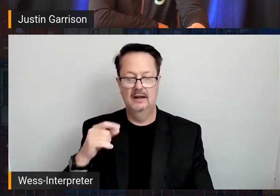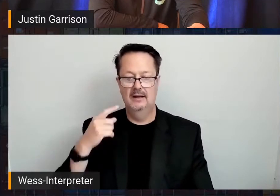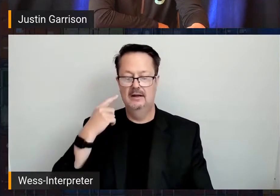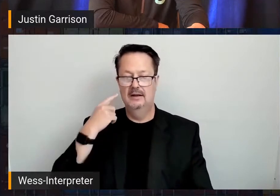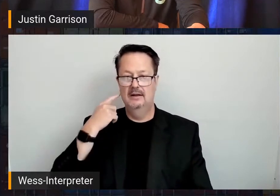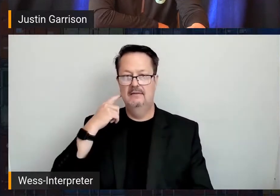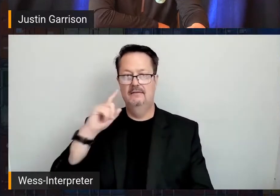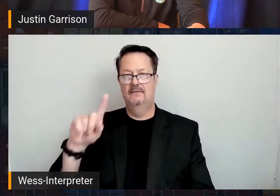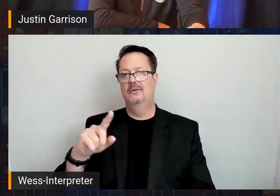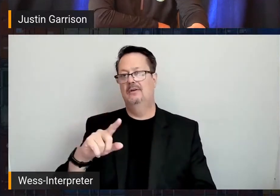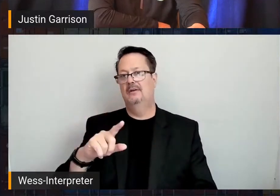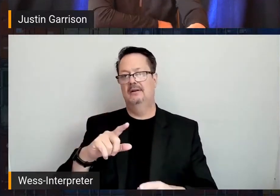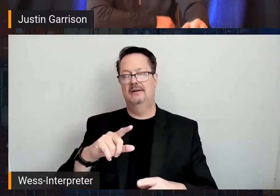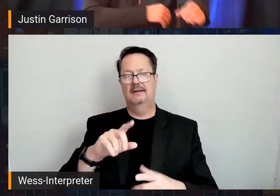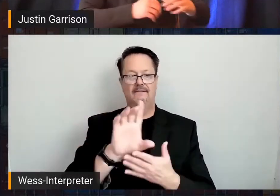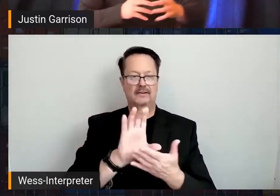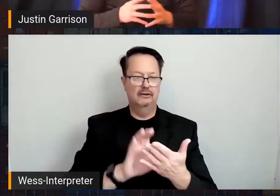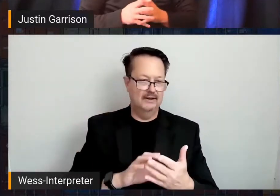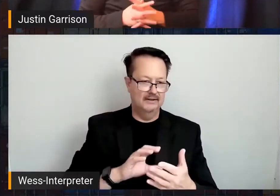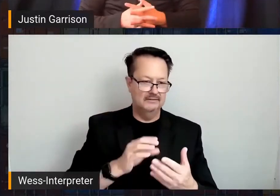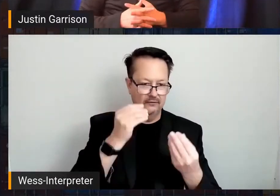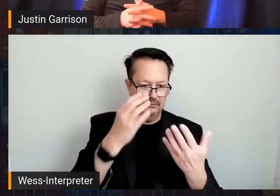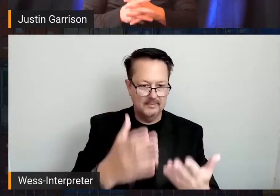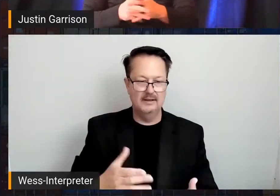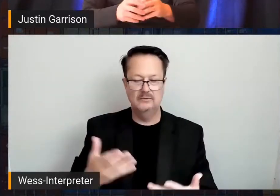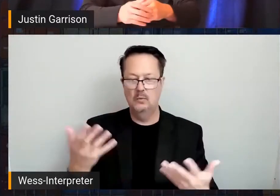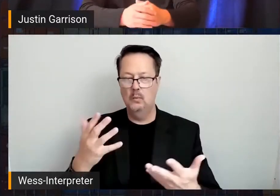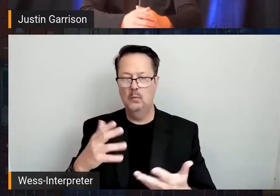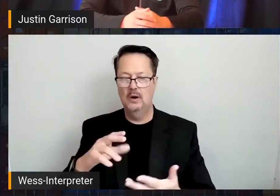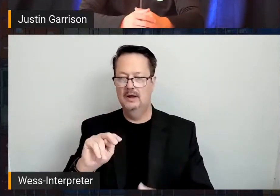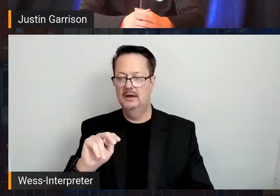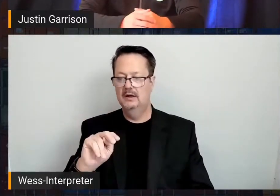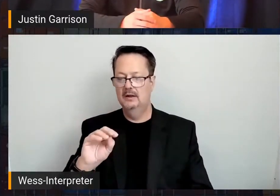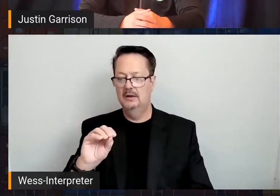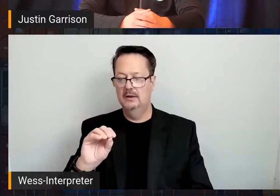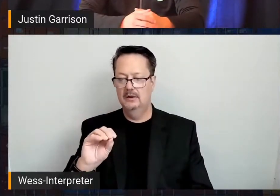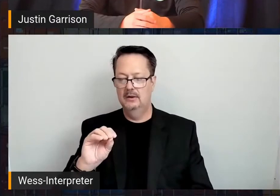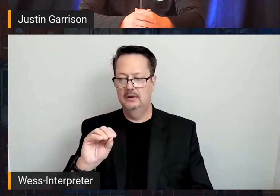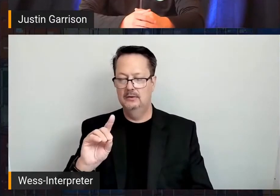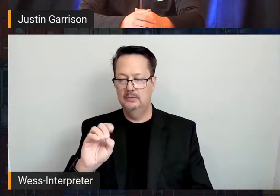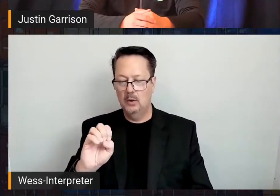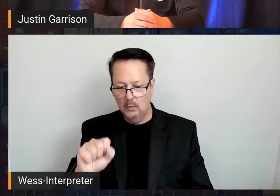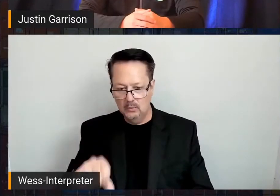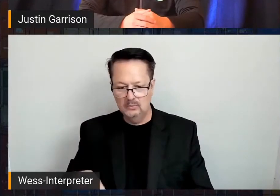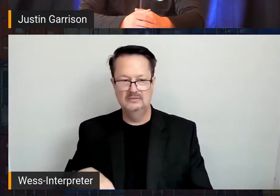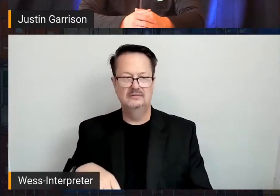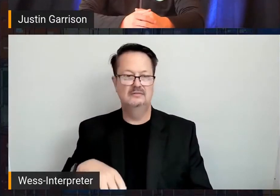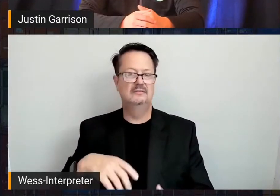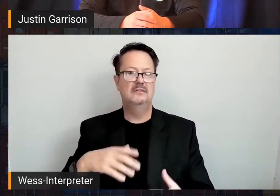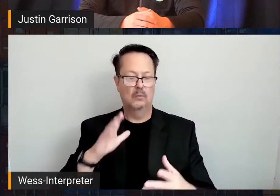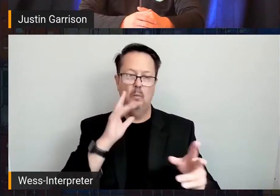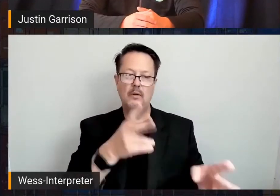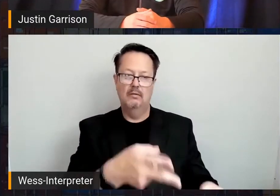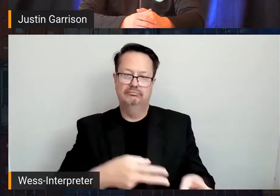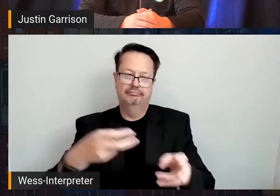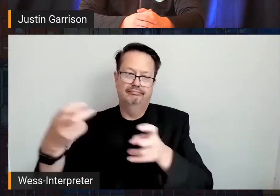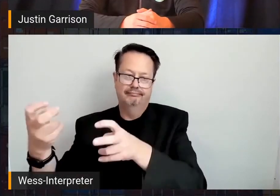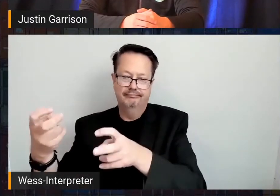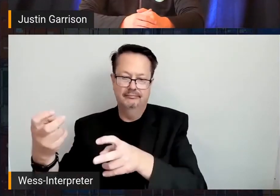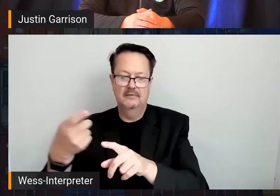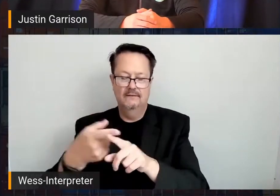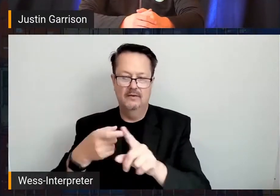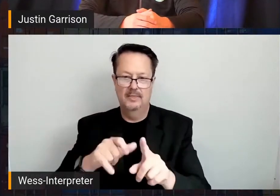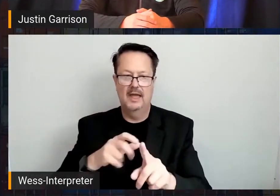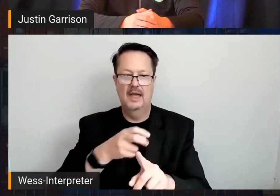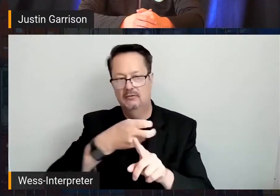configuration information, what paths or nodes are there. The connector will retrieve those information from the Kubernetes API and relay it back